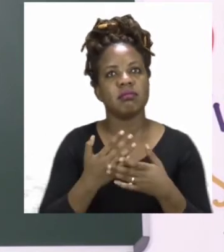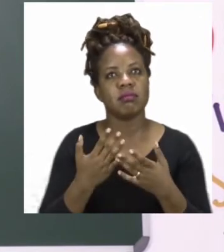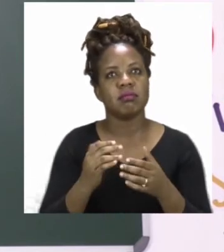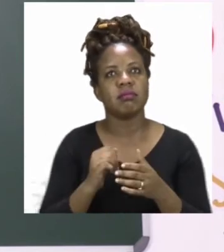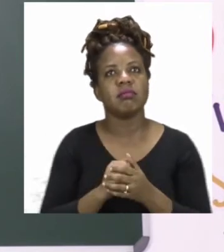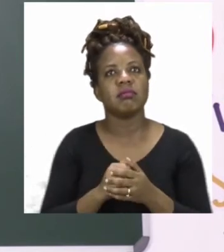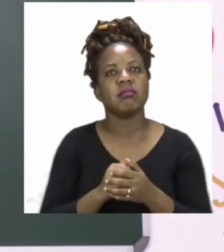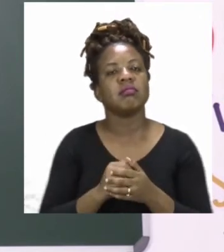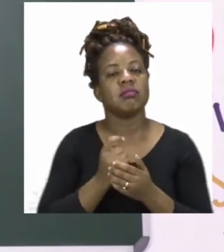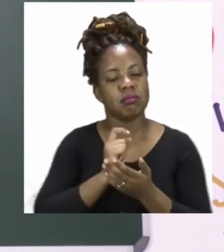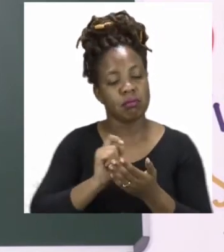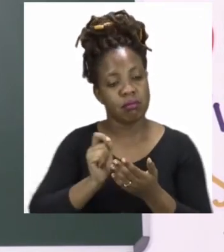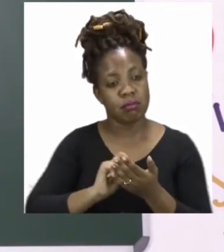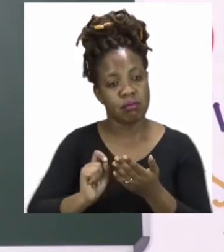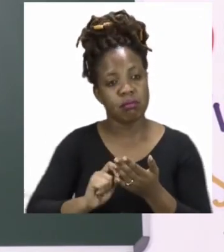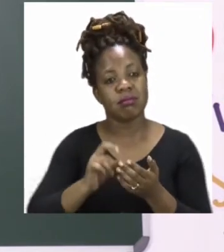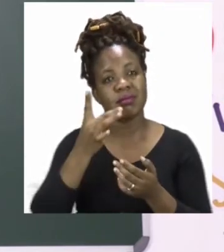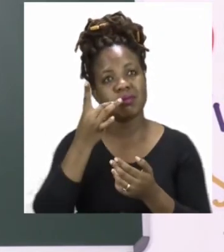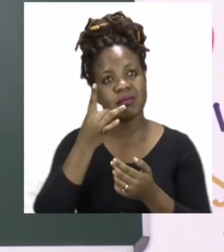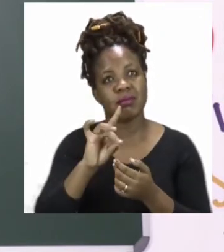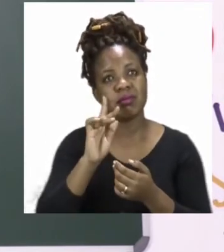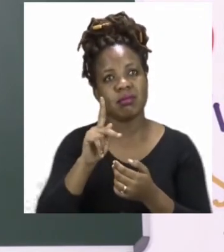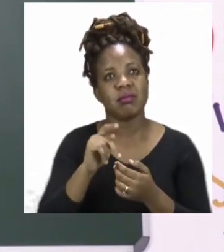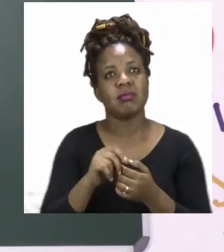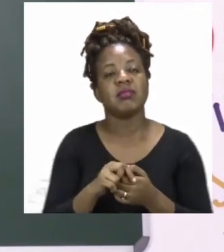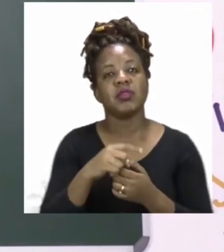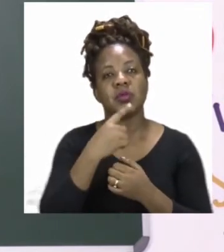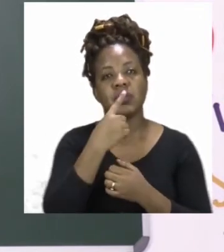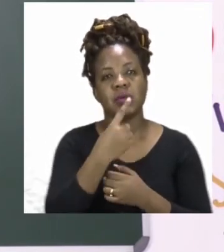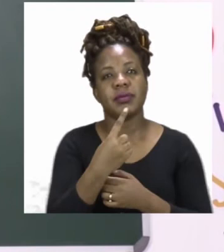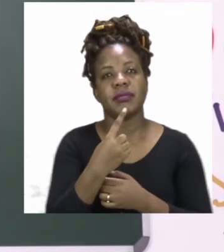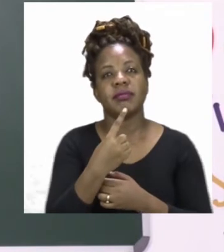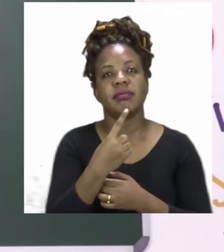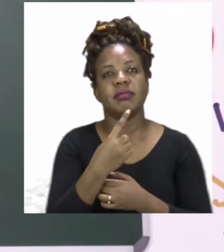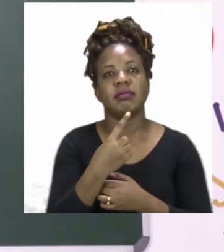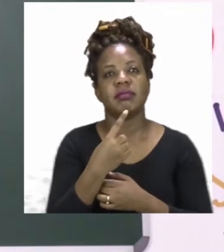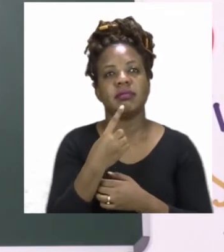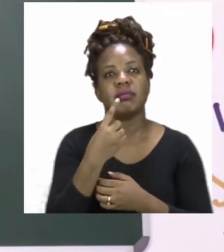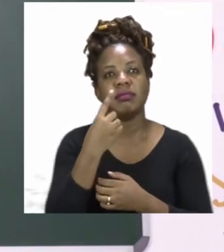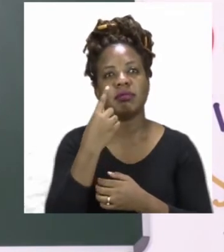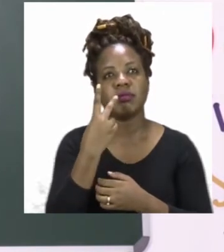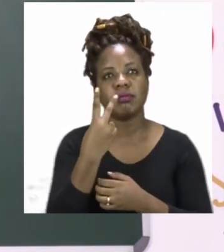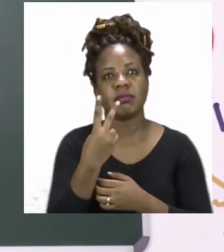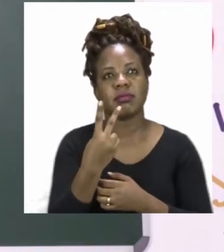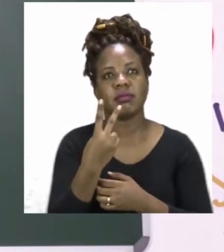I write 8 more letters. 1,